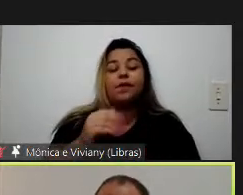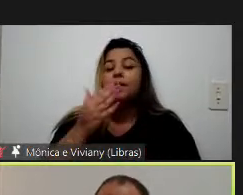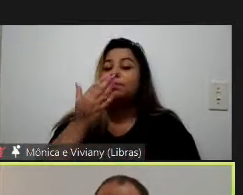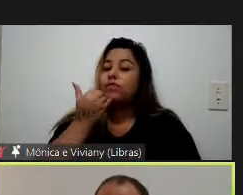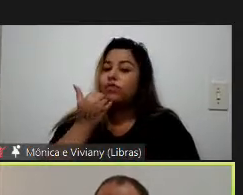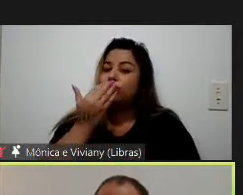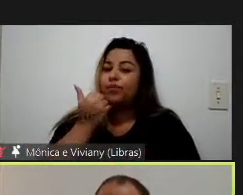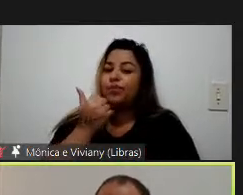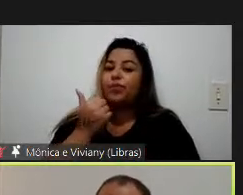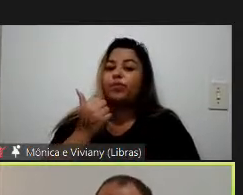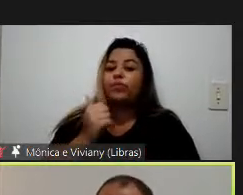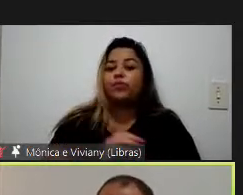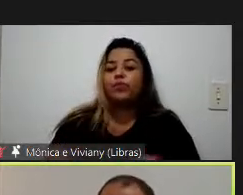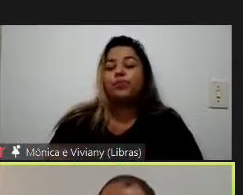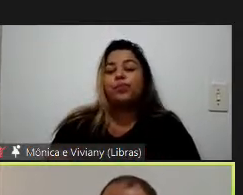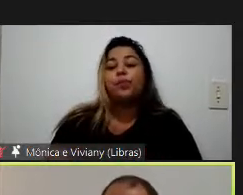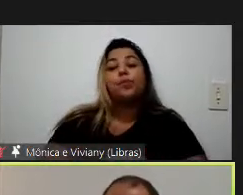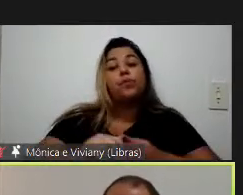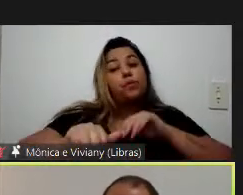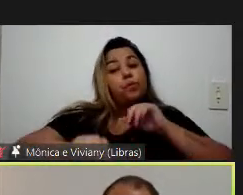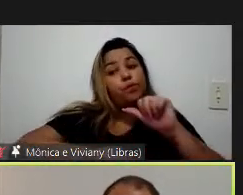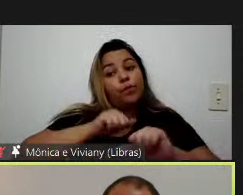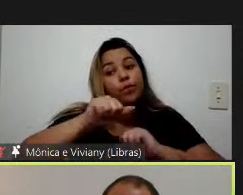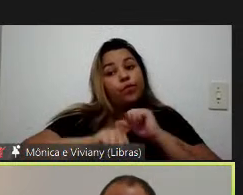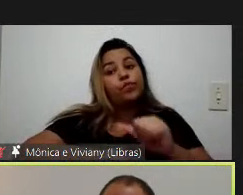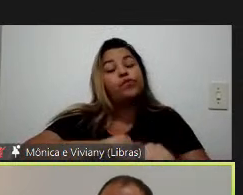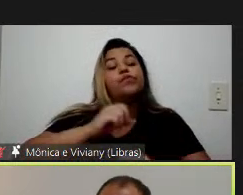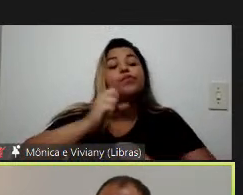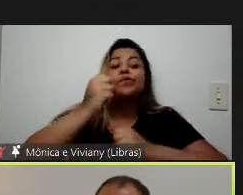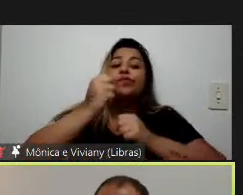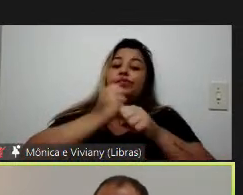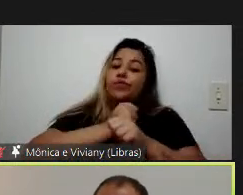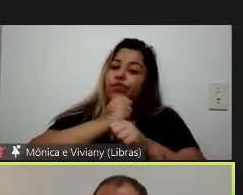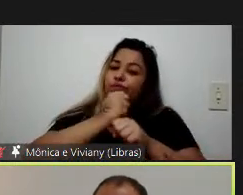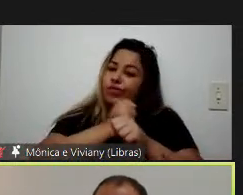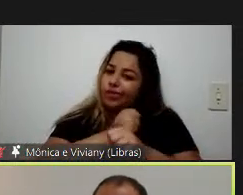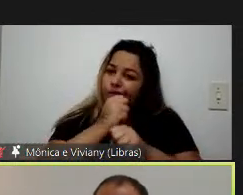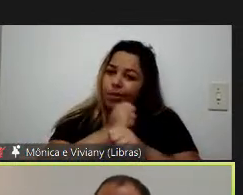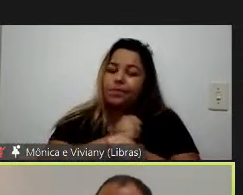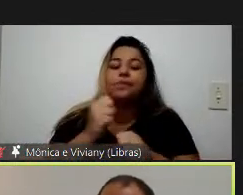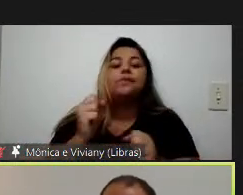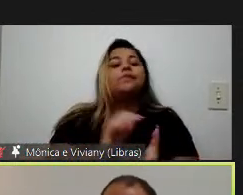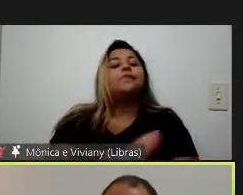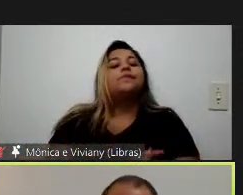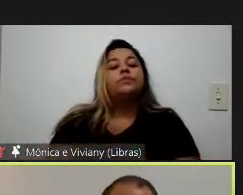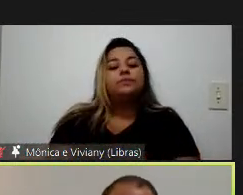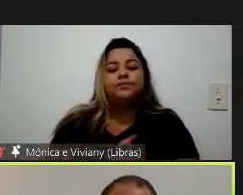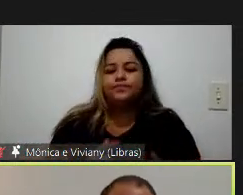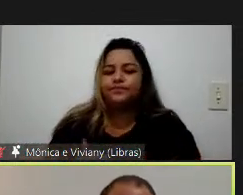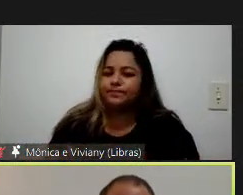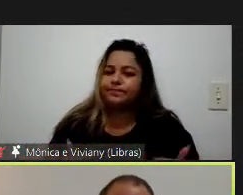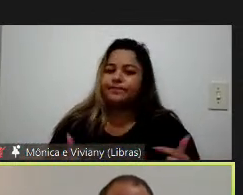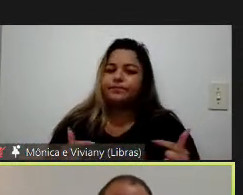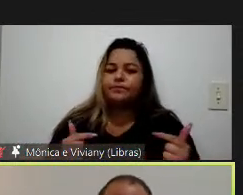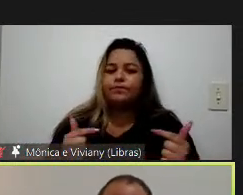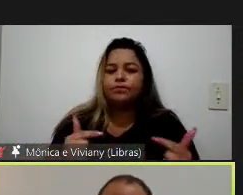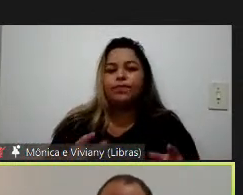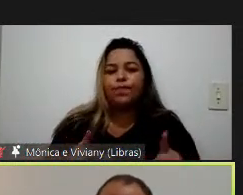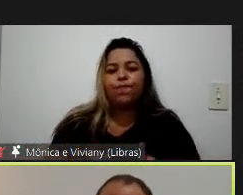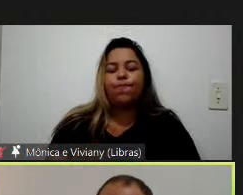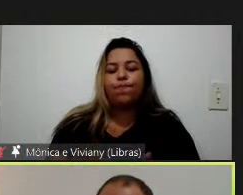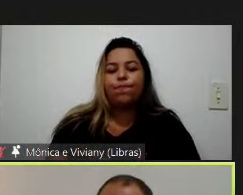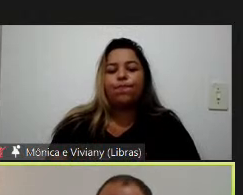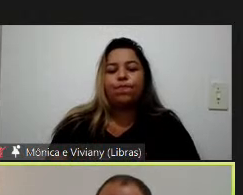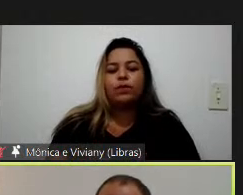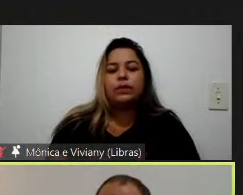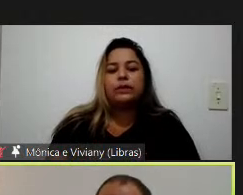past decades, comes with tremendous challenges. And this leads us to the question what